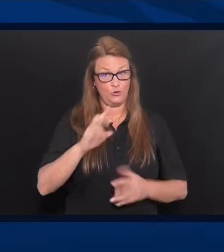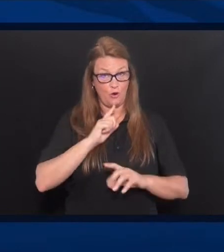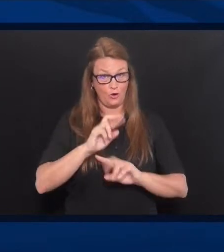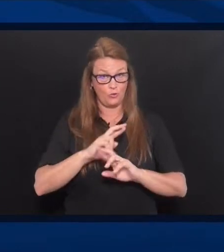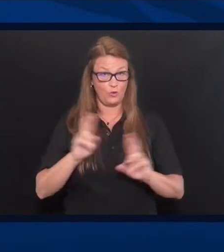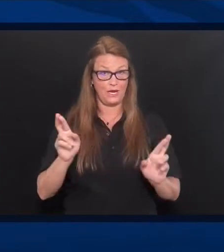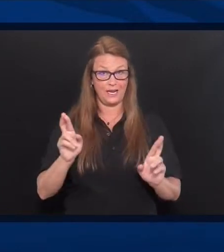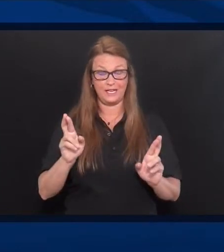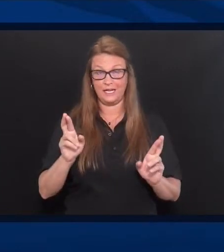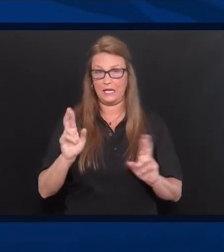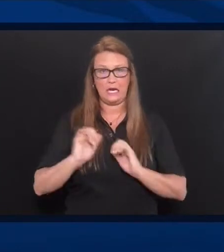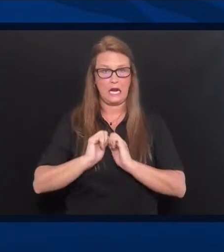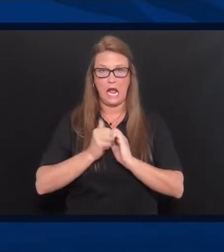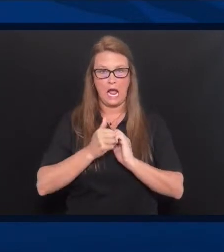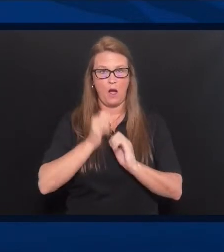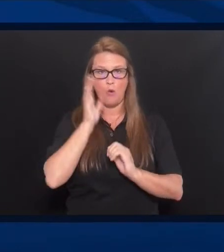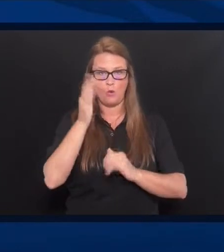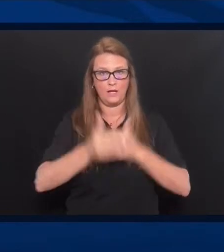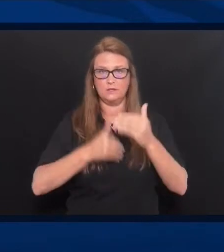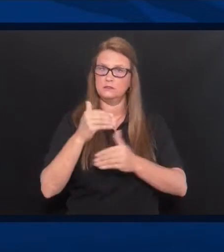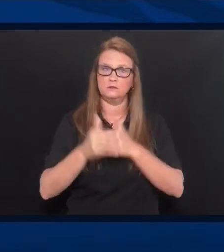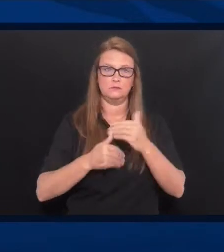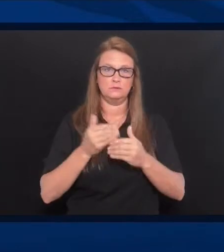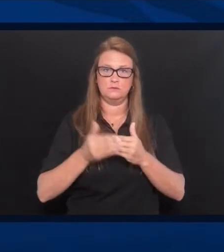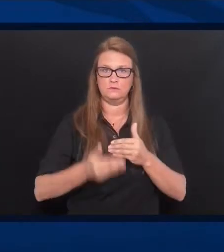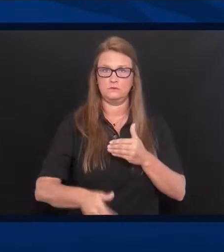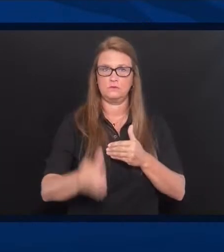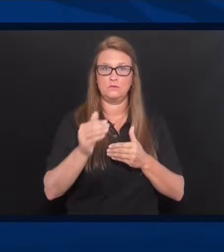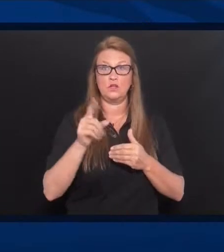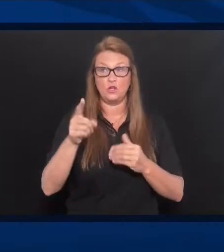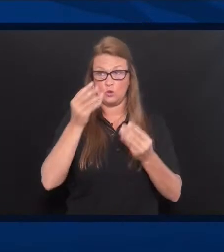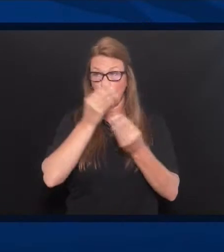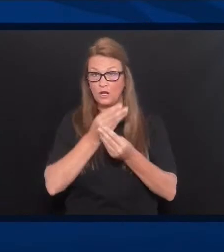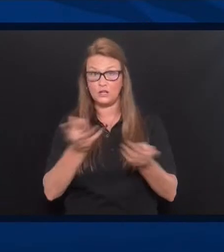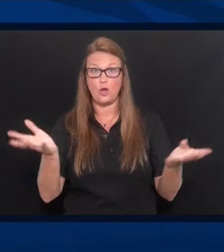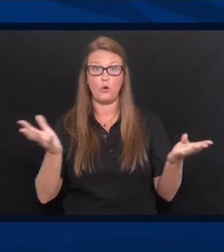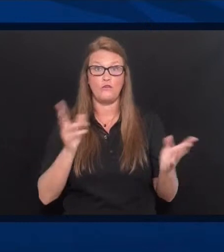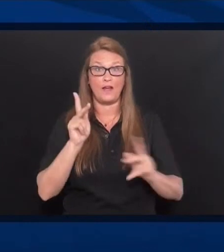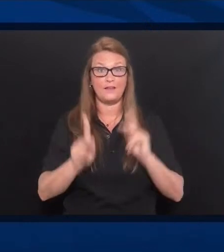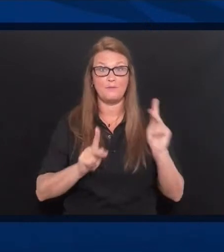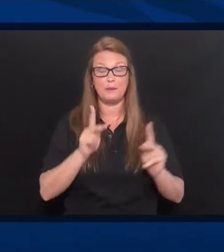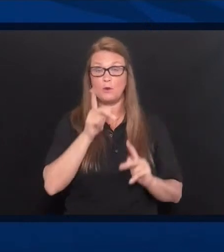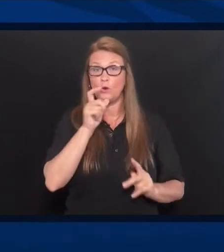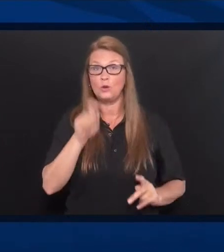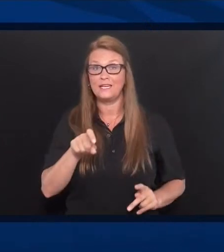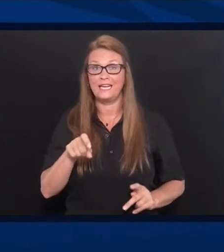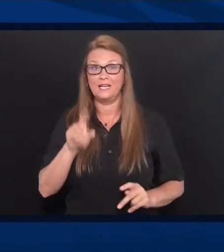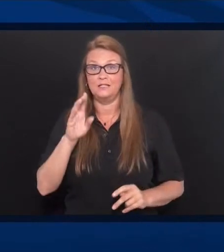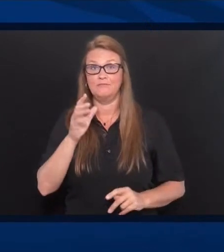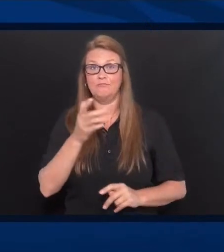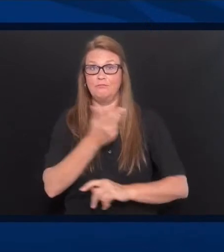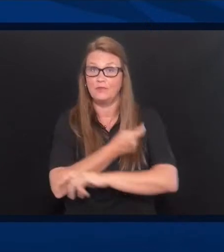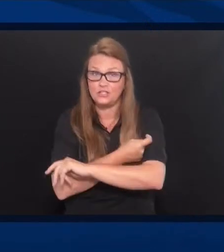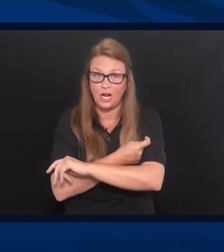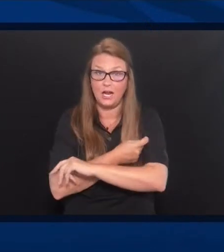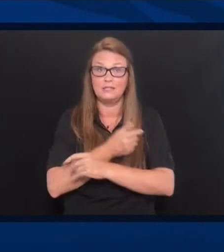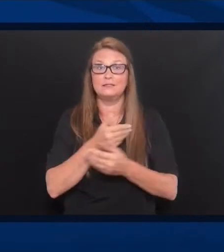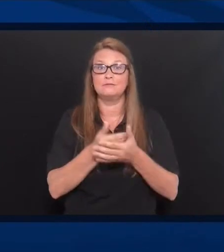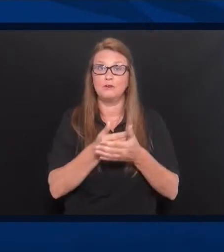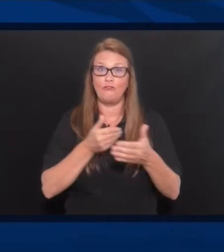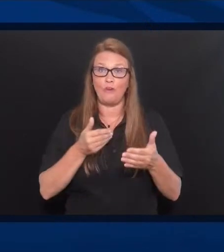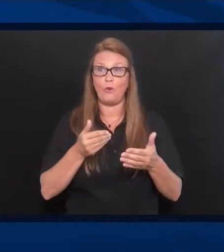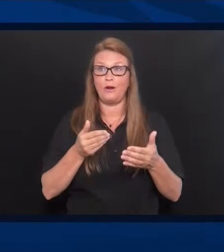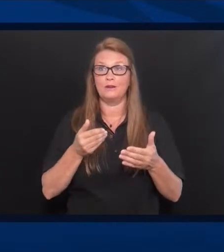how are you going to be able to notify the people that need boosters quickly enough to get people there at the